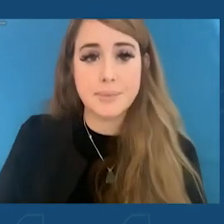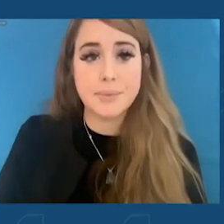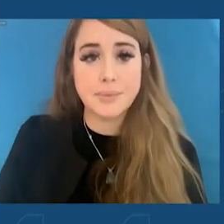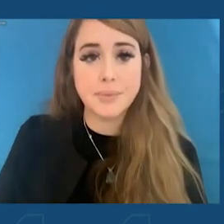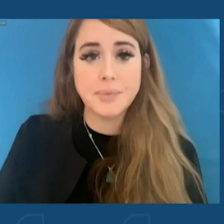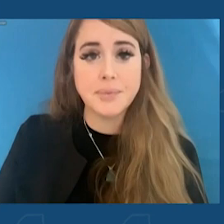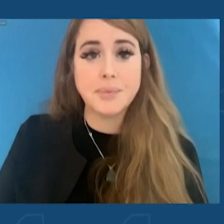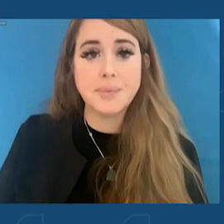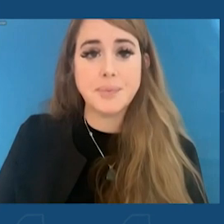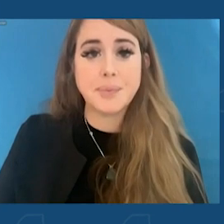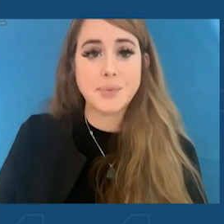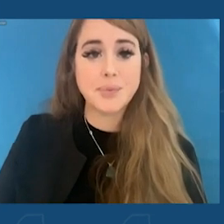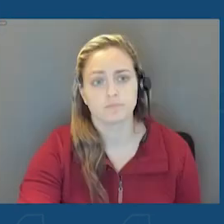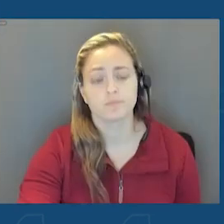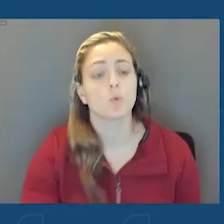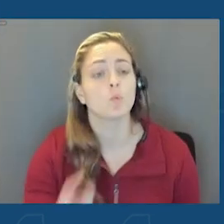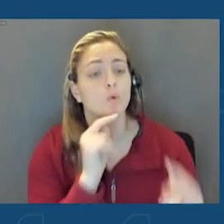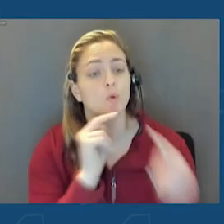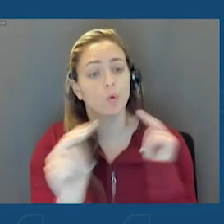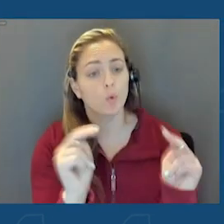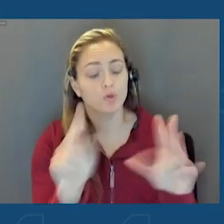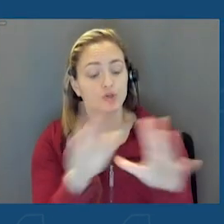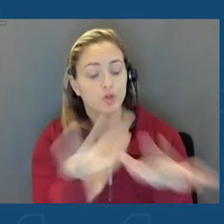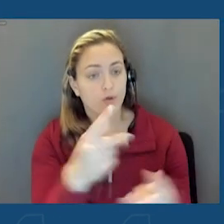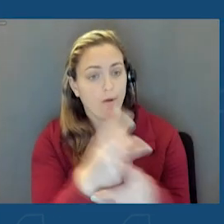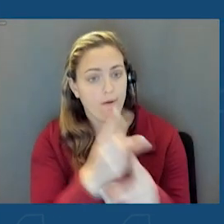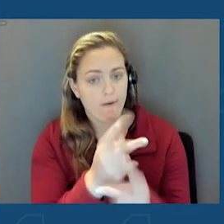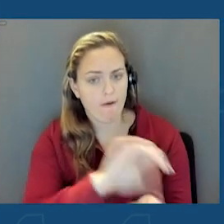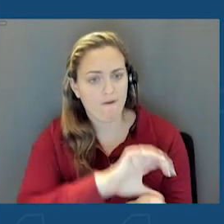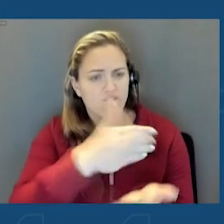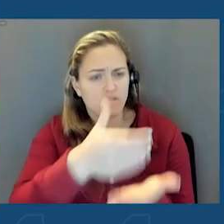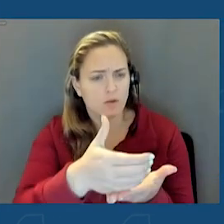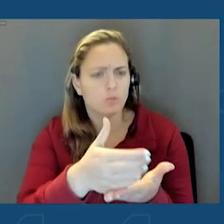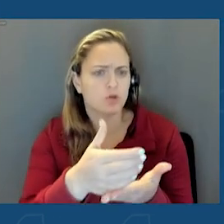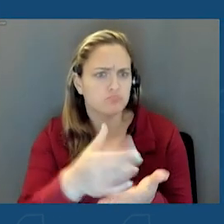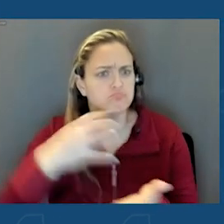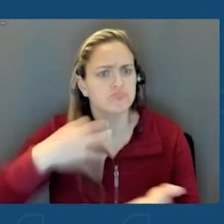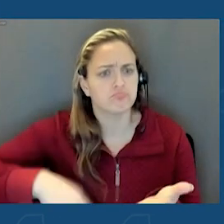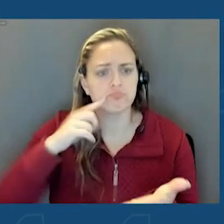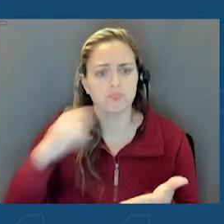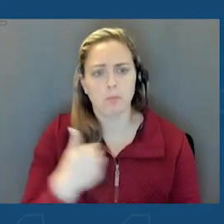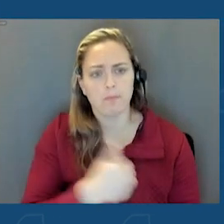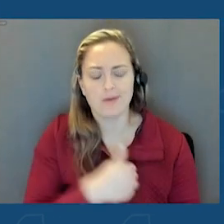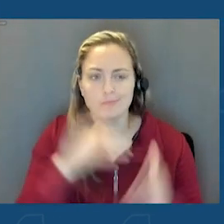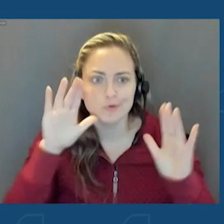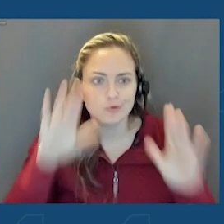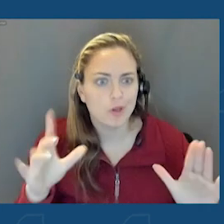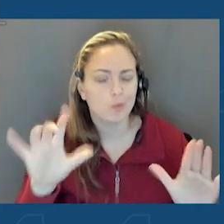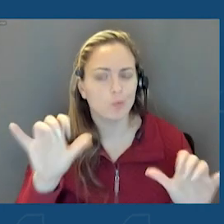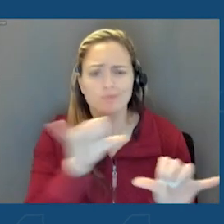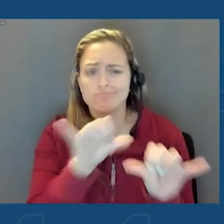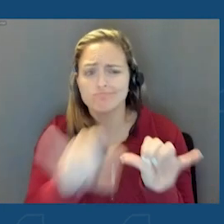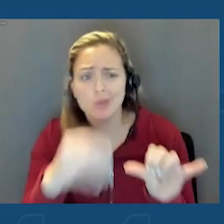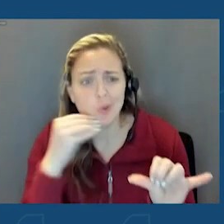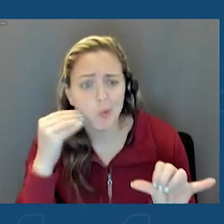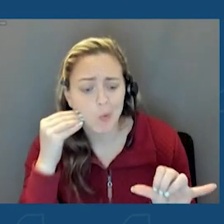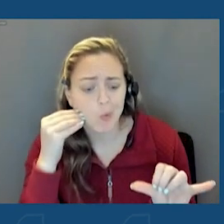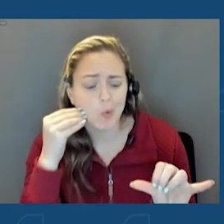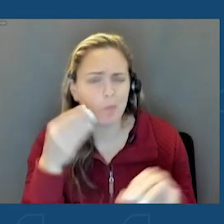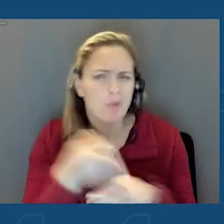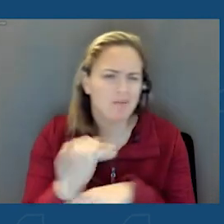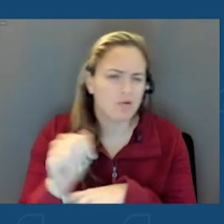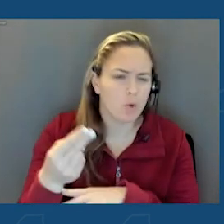care fund that benefit our members, which was great. But we could have stayed home after